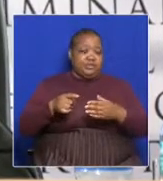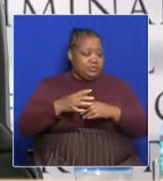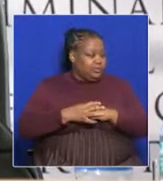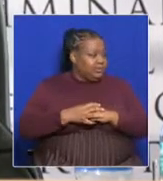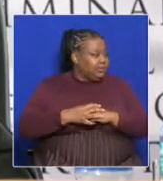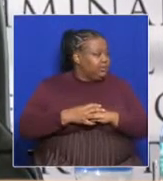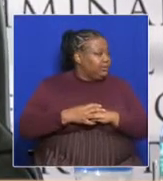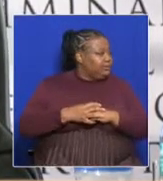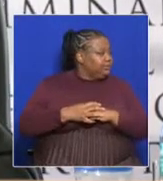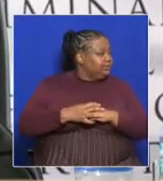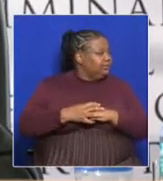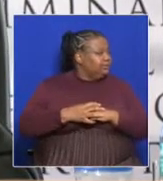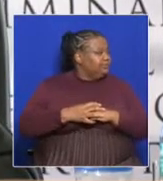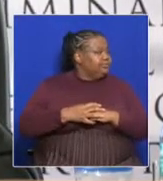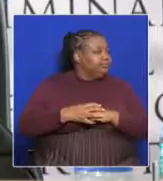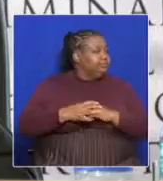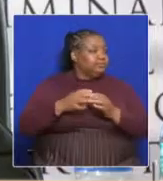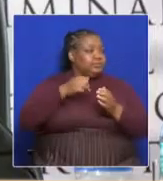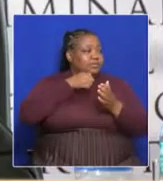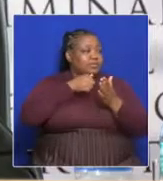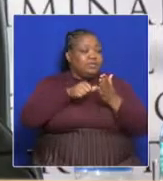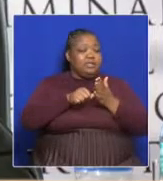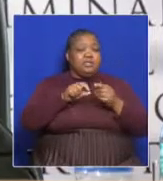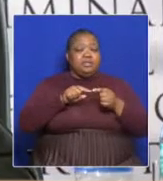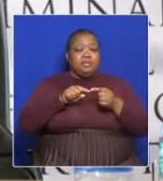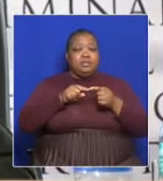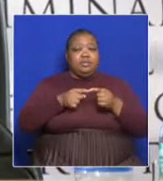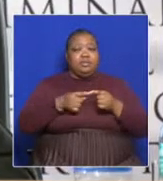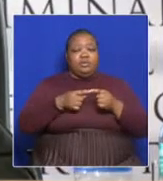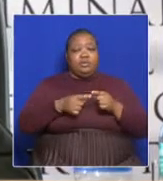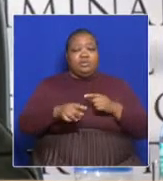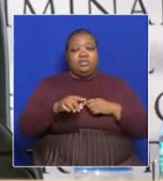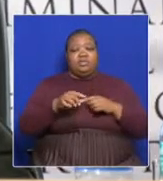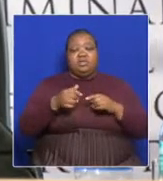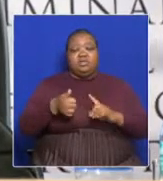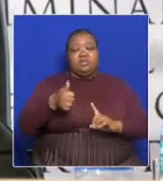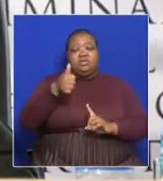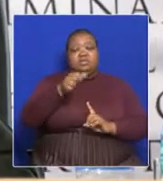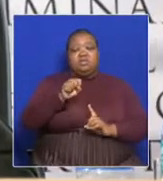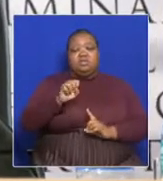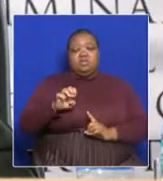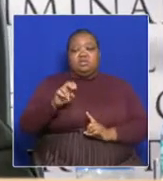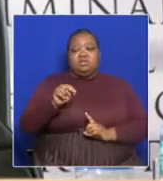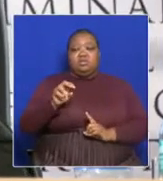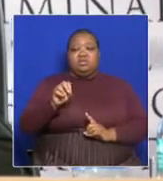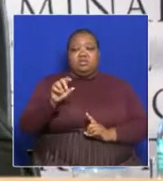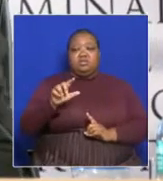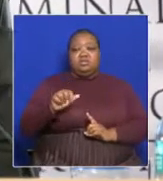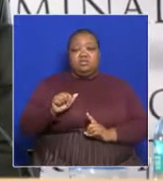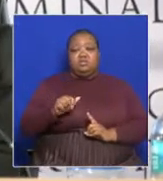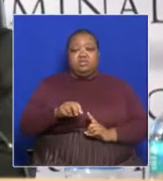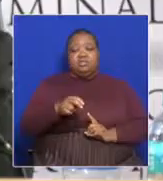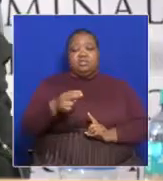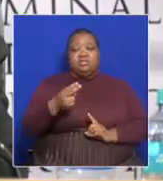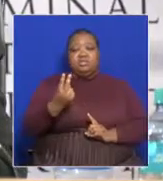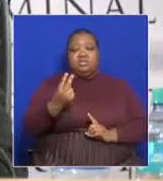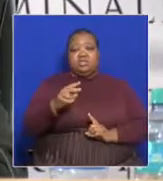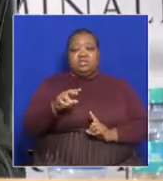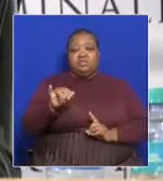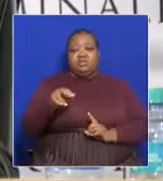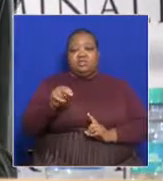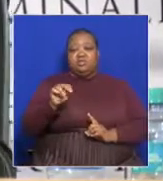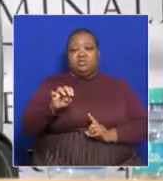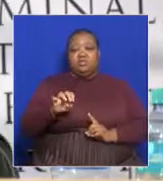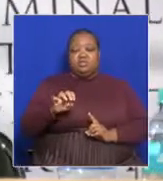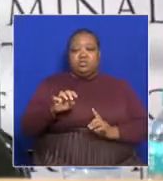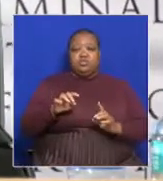The letter does make the point that General Sinona had been required to file his statement by the 2nd of June 2026, and it was done, and we as evidence